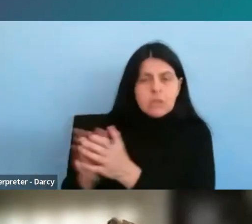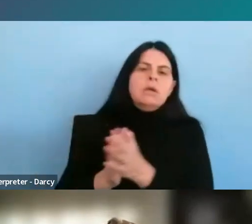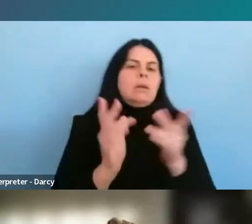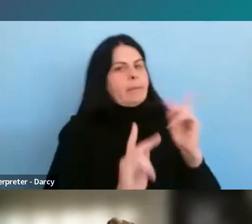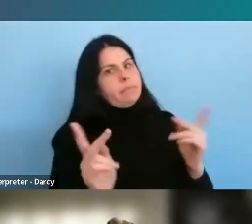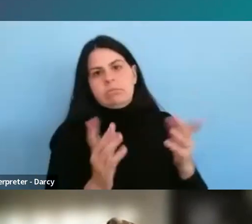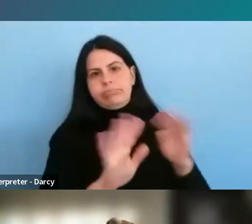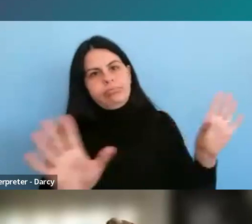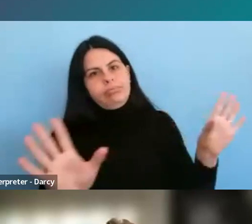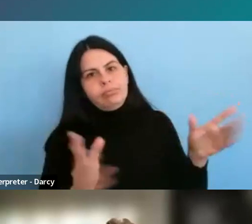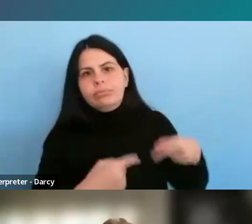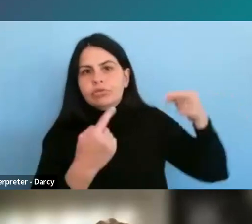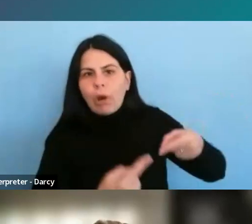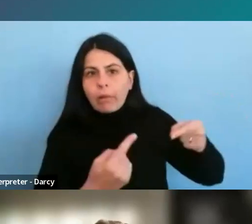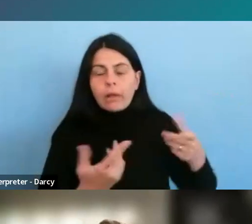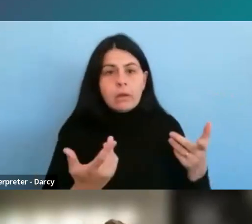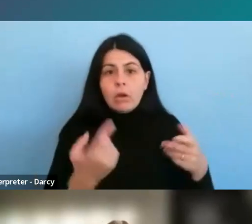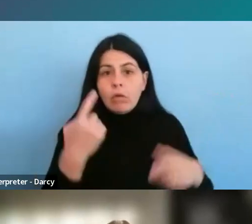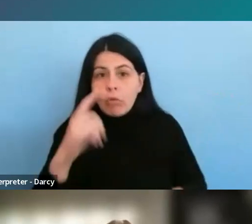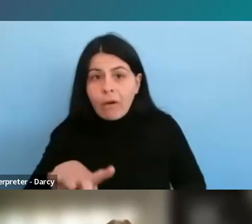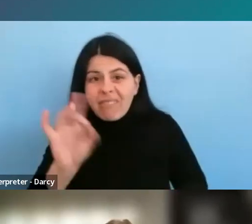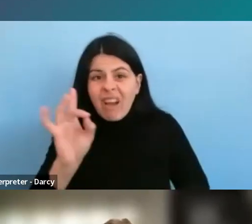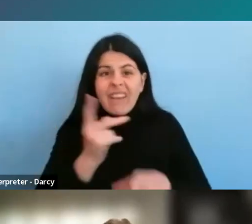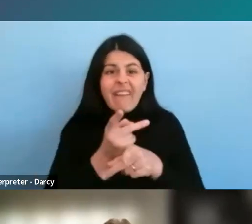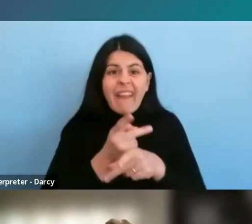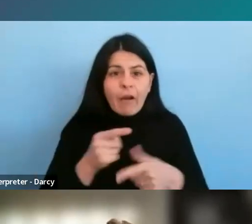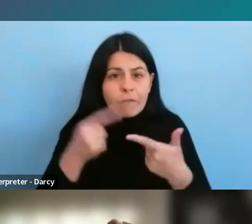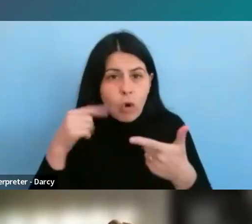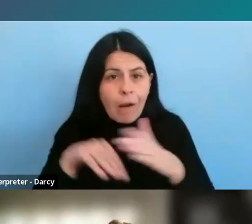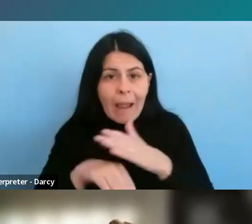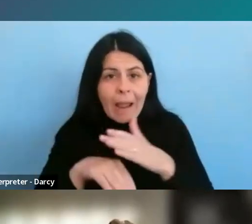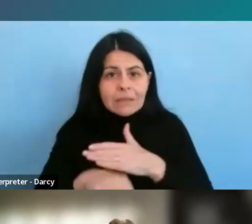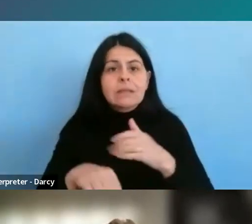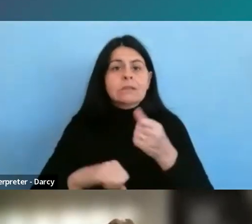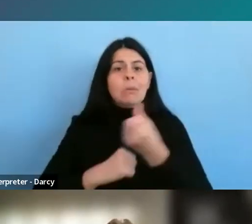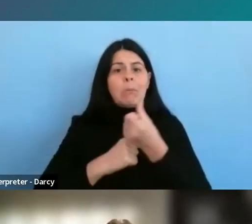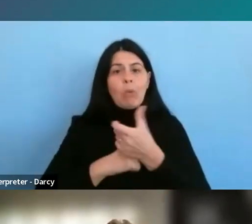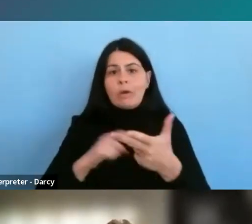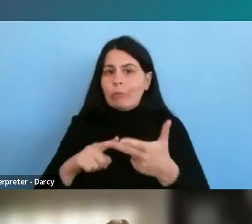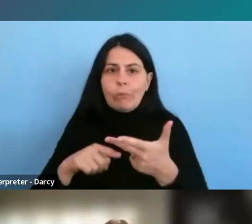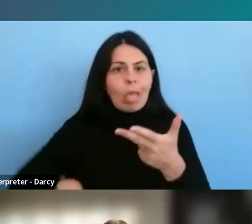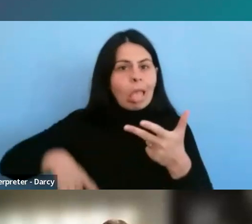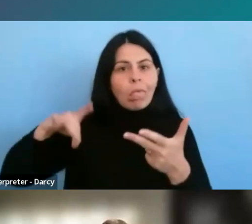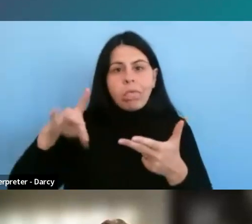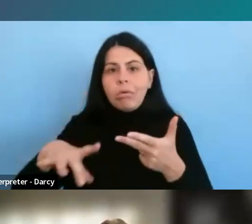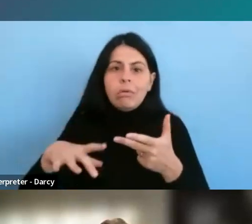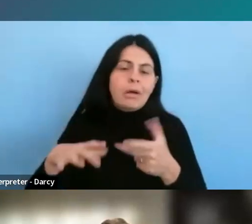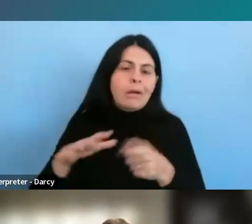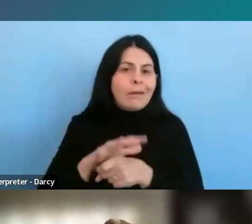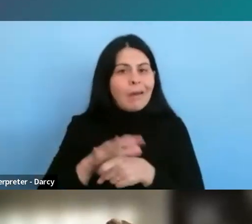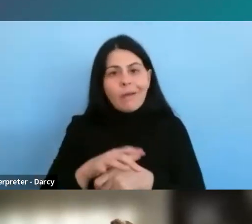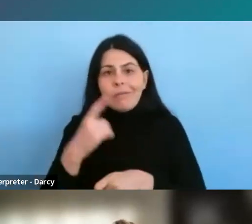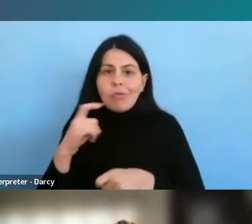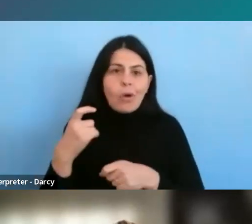struggling to find care, to access the support that they need. People are struggling to cover the cost of the care that they rely